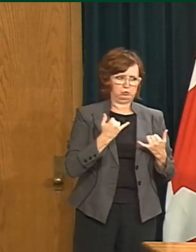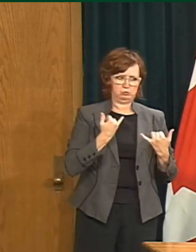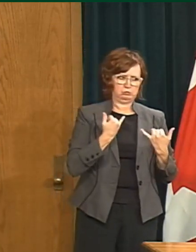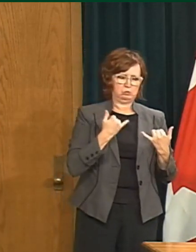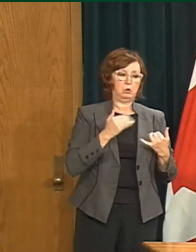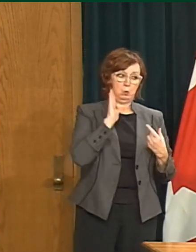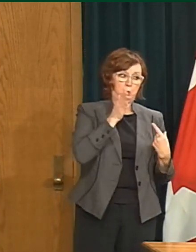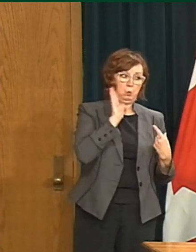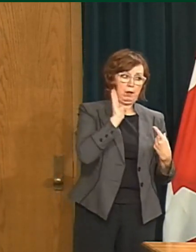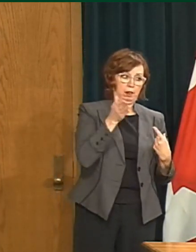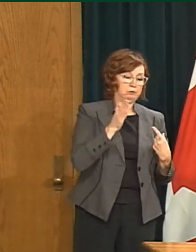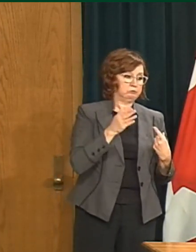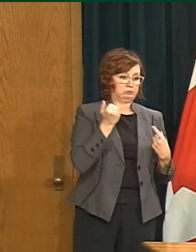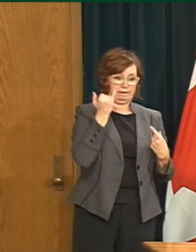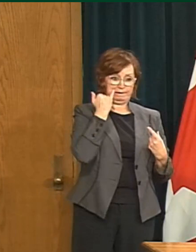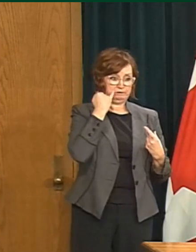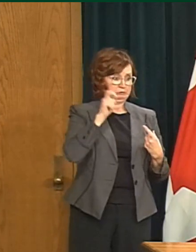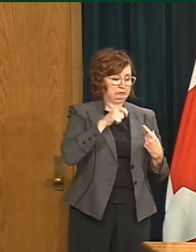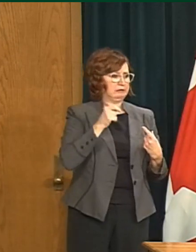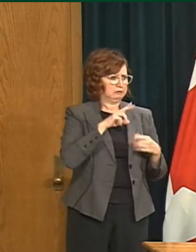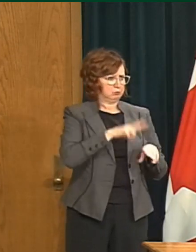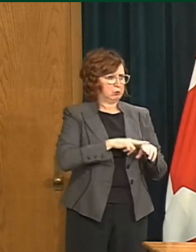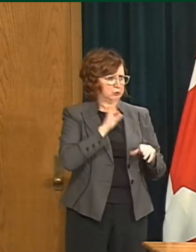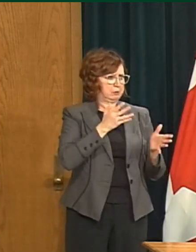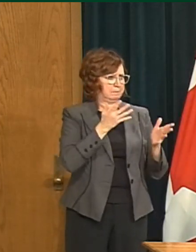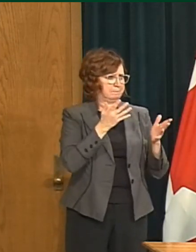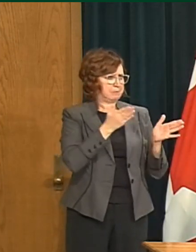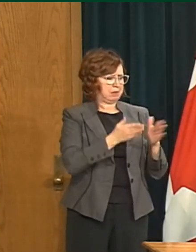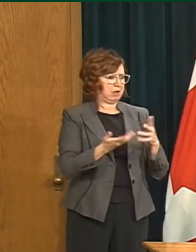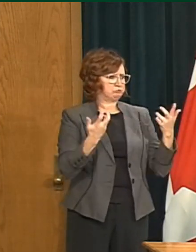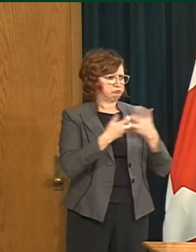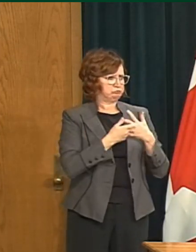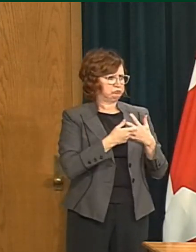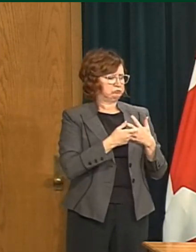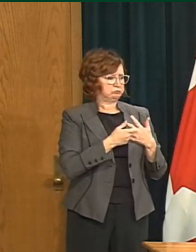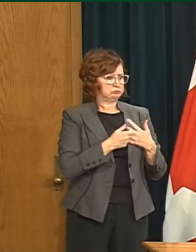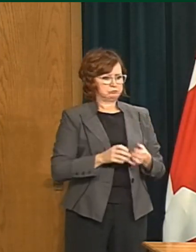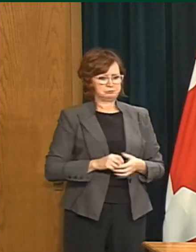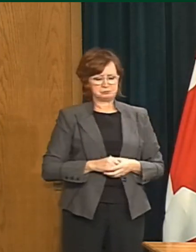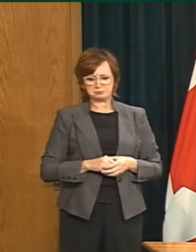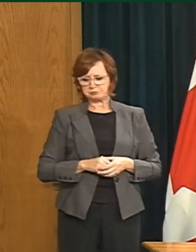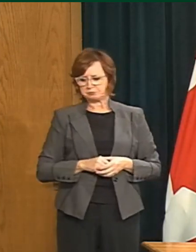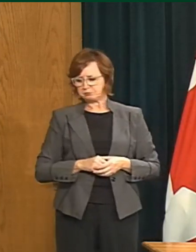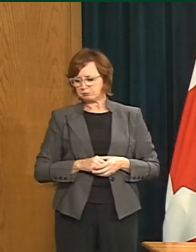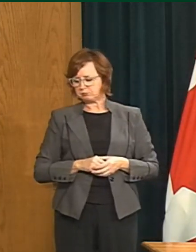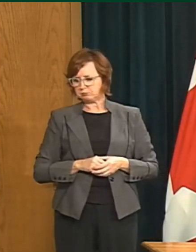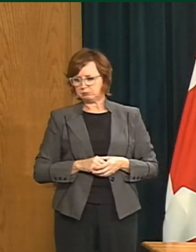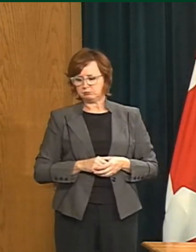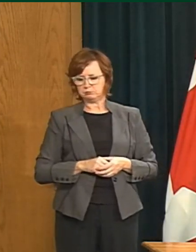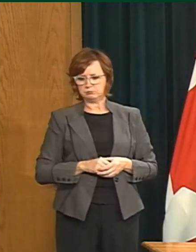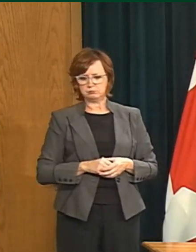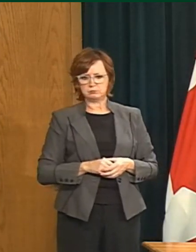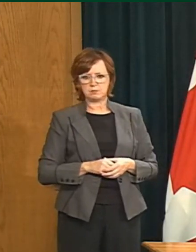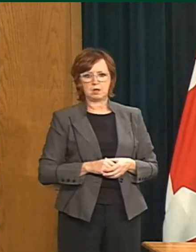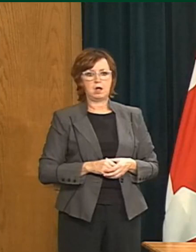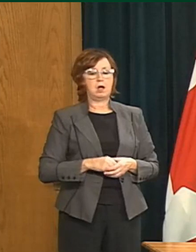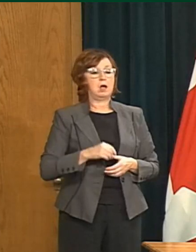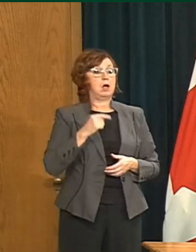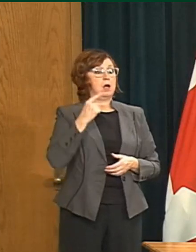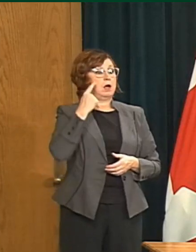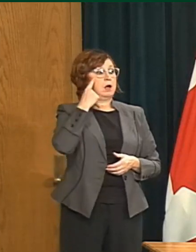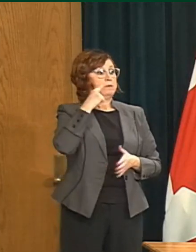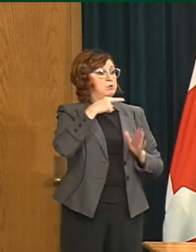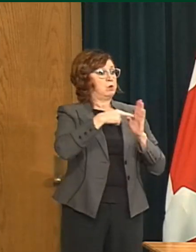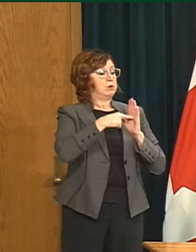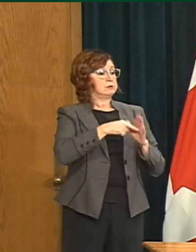that we wouldn't. And if we do have the potential of, for example, a community